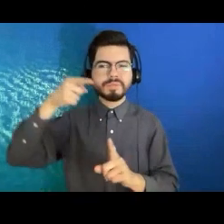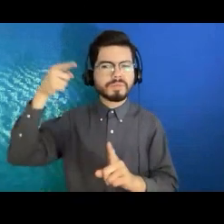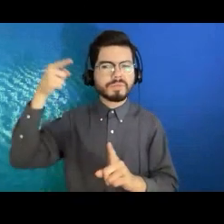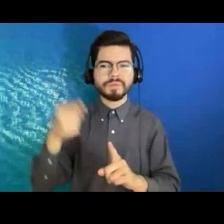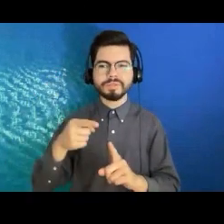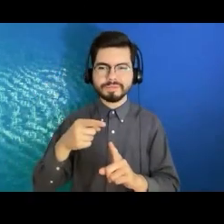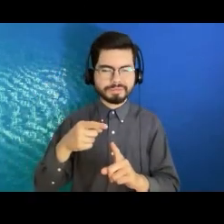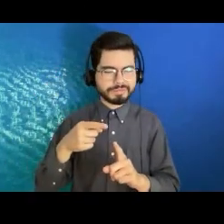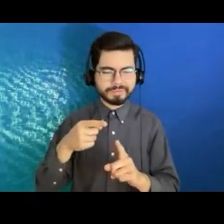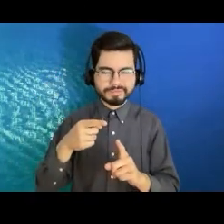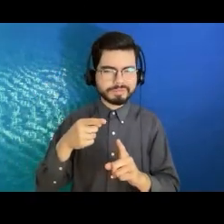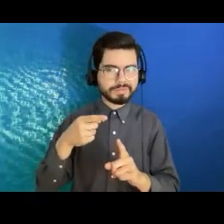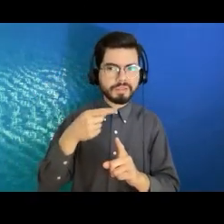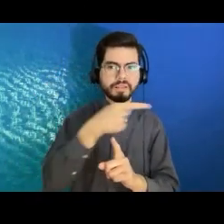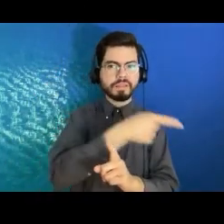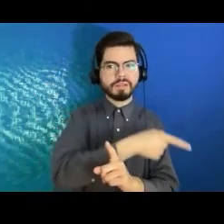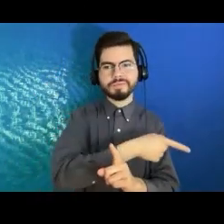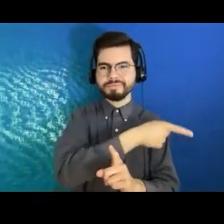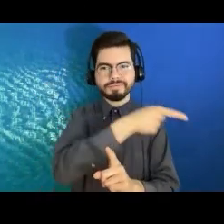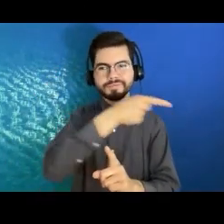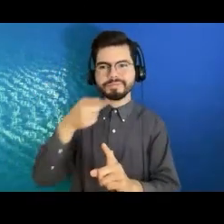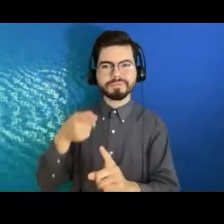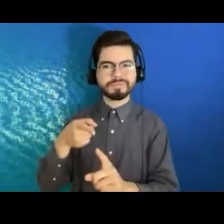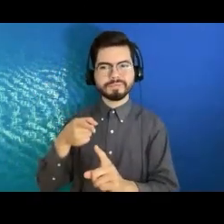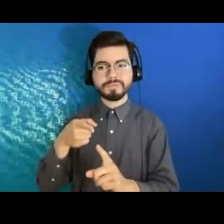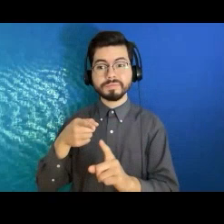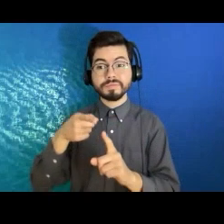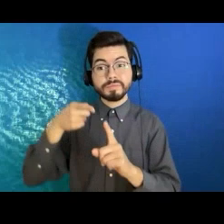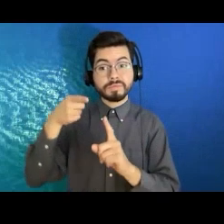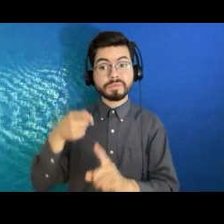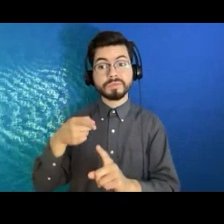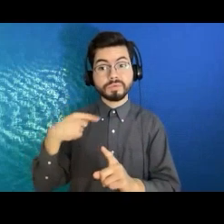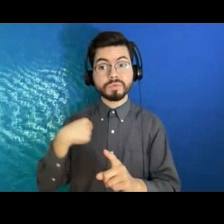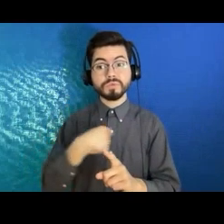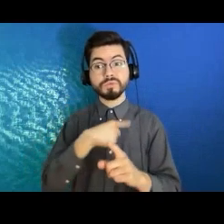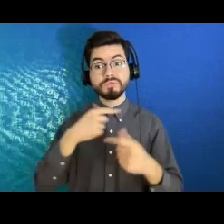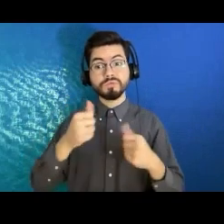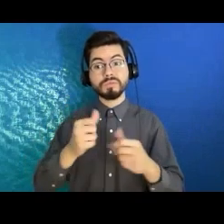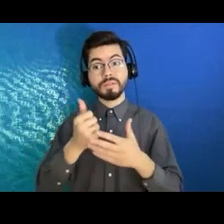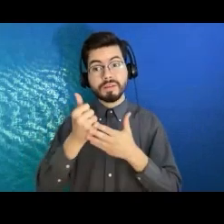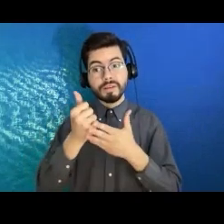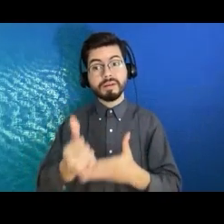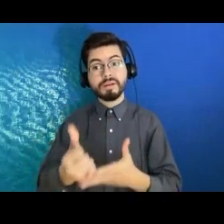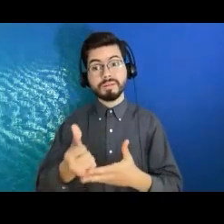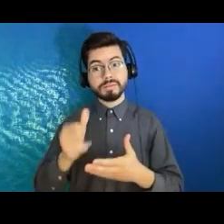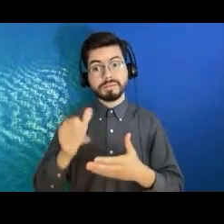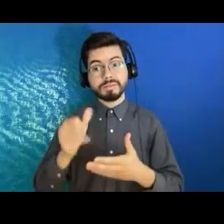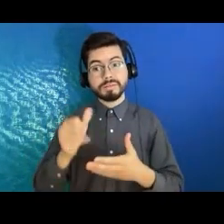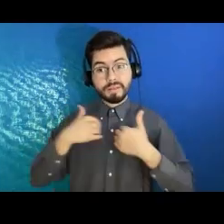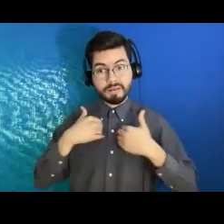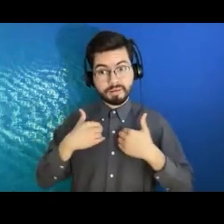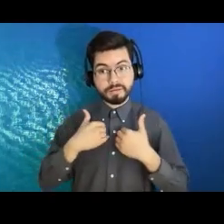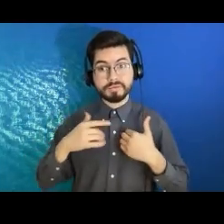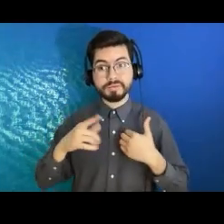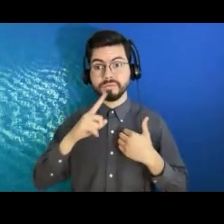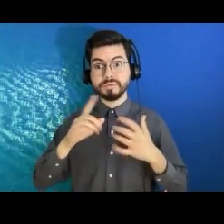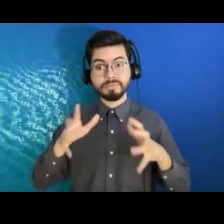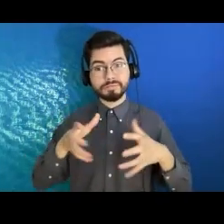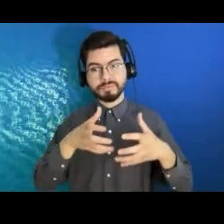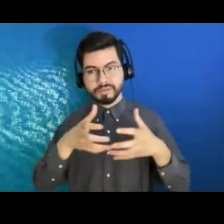We're trying to recover a migratory animal in a natural condition.